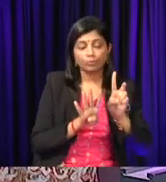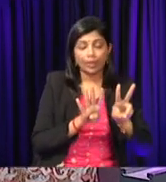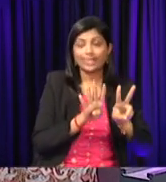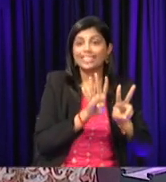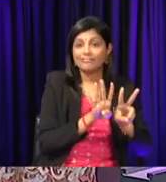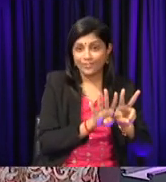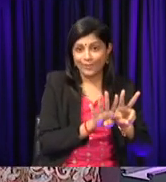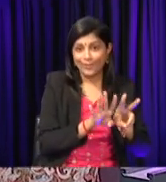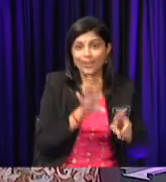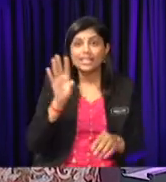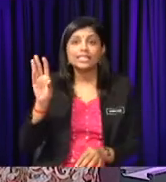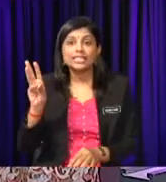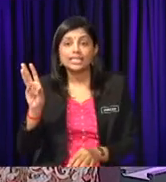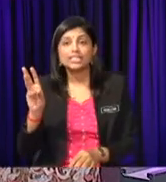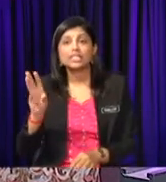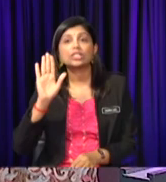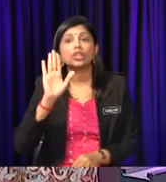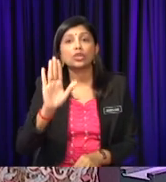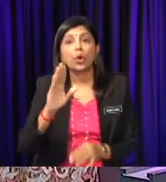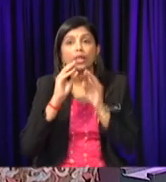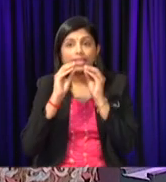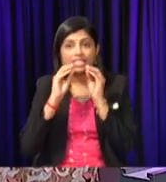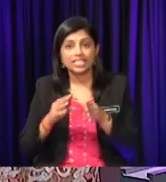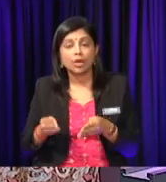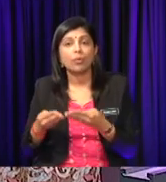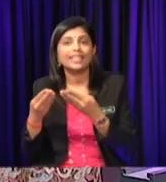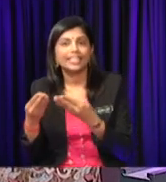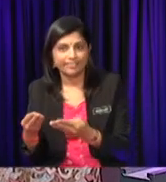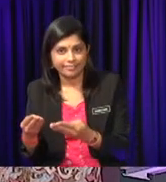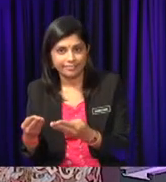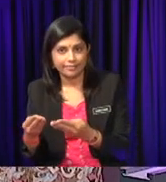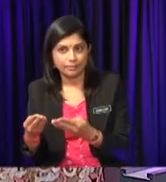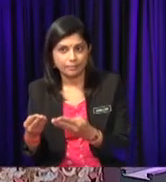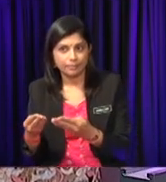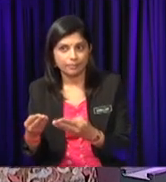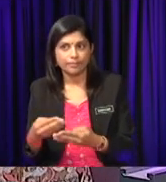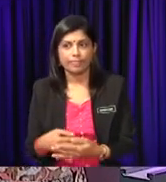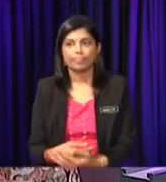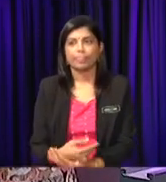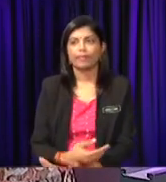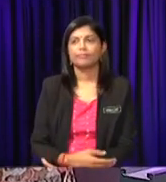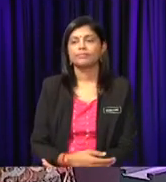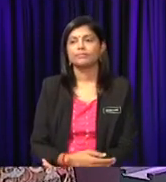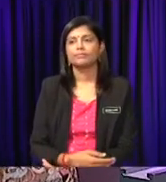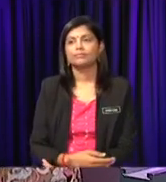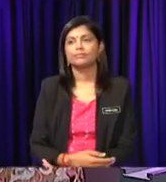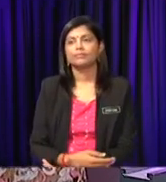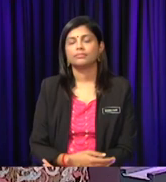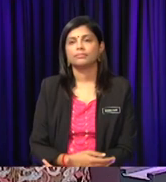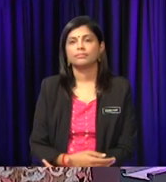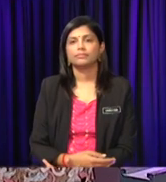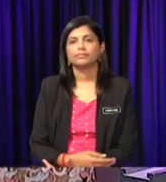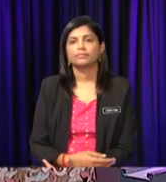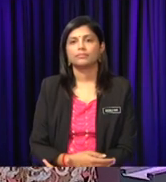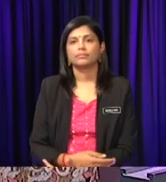grammar, vocabulary, everything. Okay, only 6 marks. So we have the set criteria. I cannot share them with you because